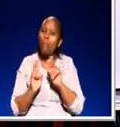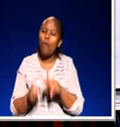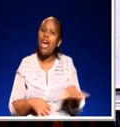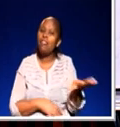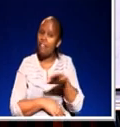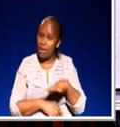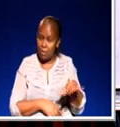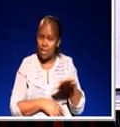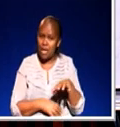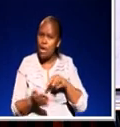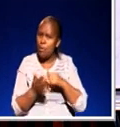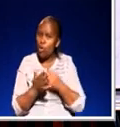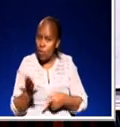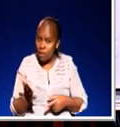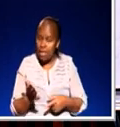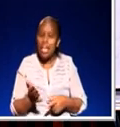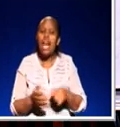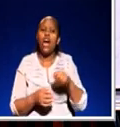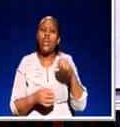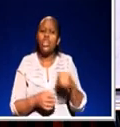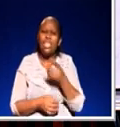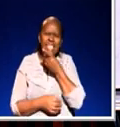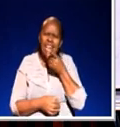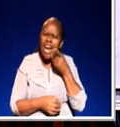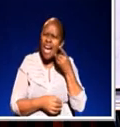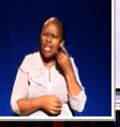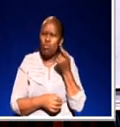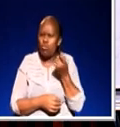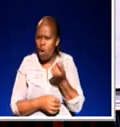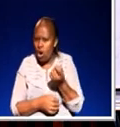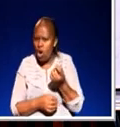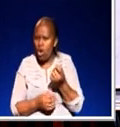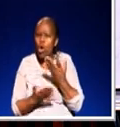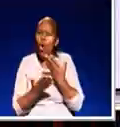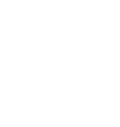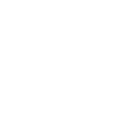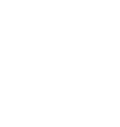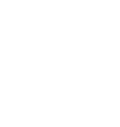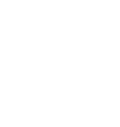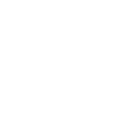environments, meaning that they are neither too dry nor too wet.